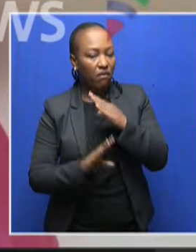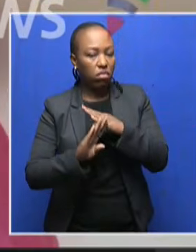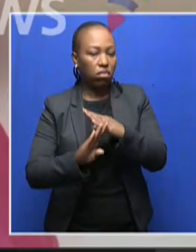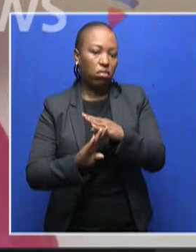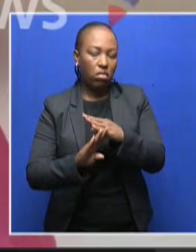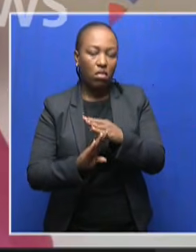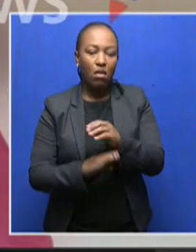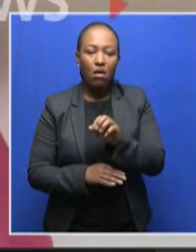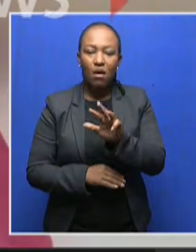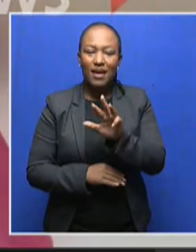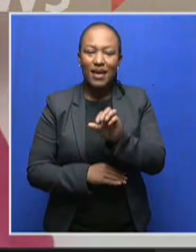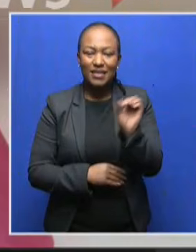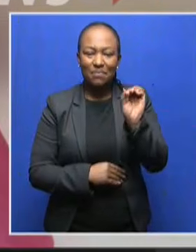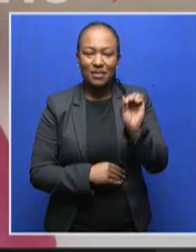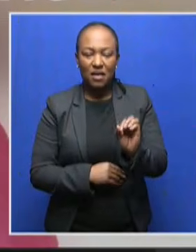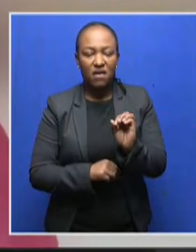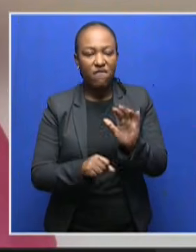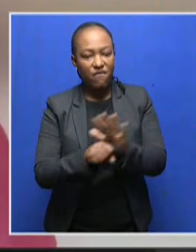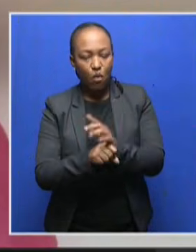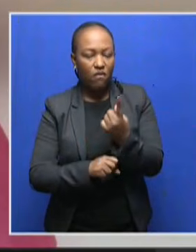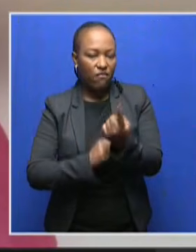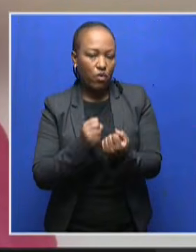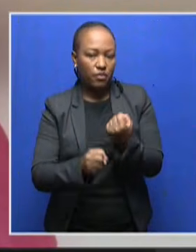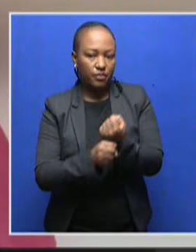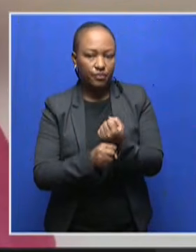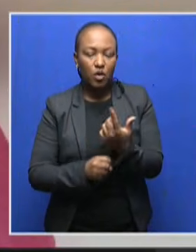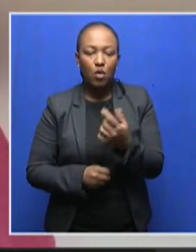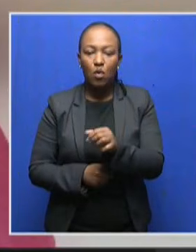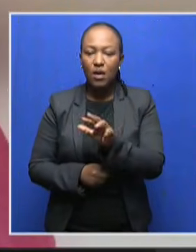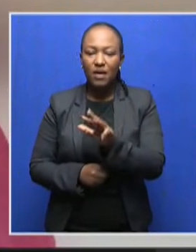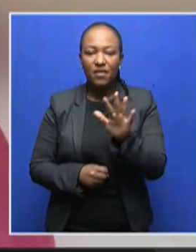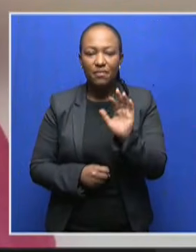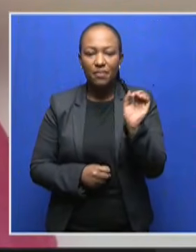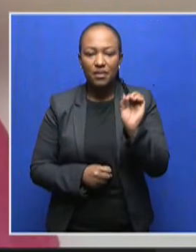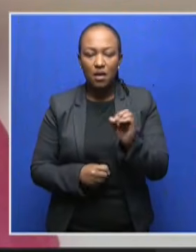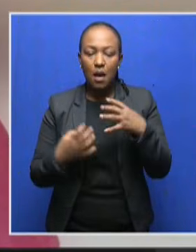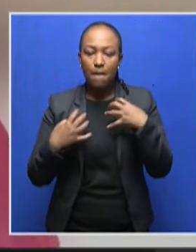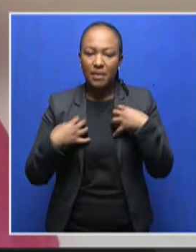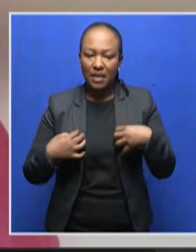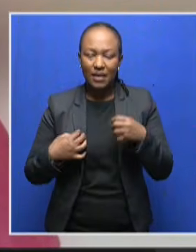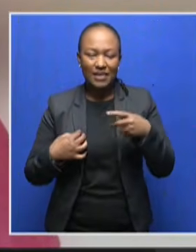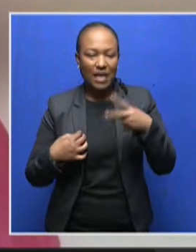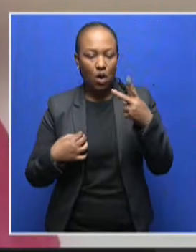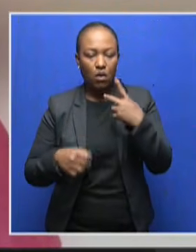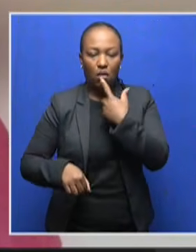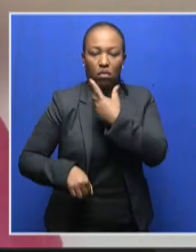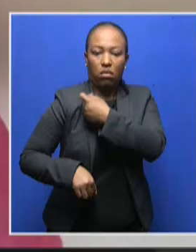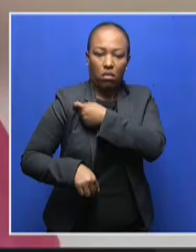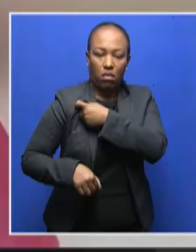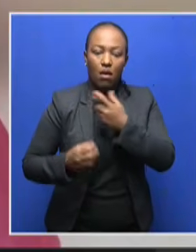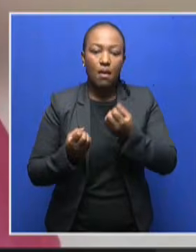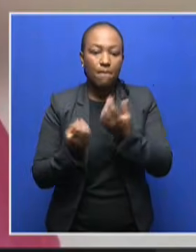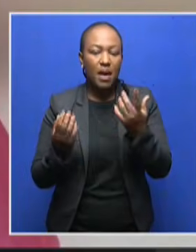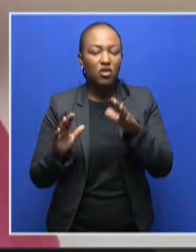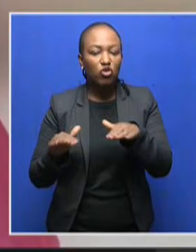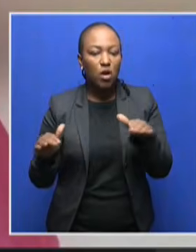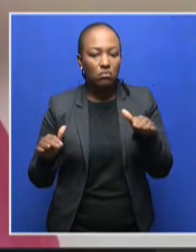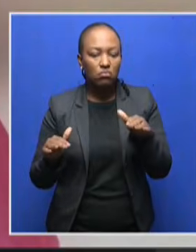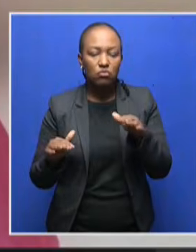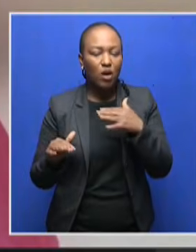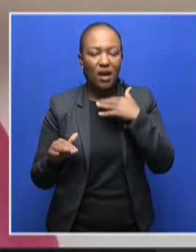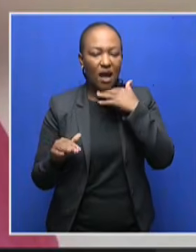of 90% fully immunized by 1 year or 95% measles second dose. So that leaves thousands of children without